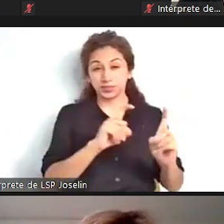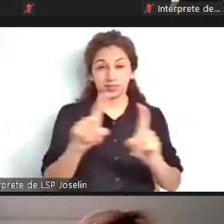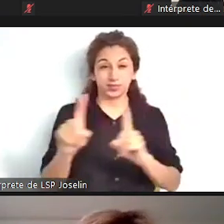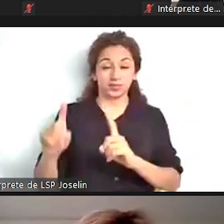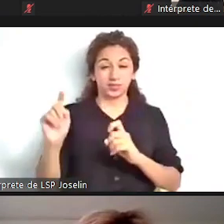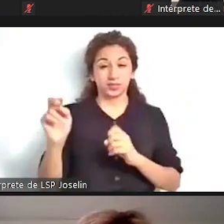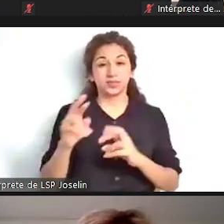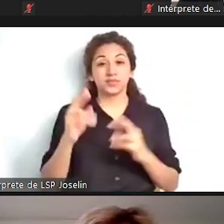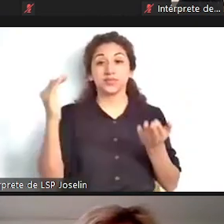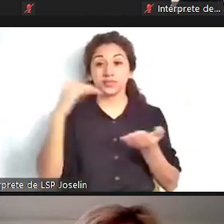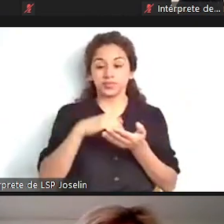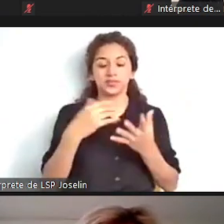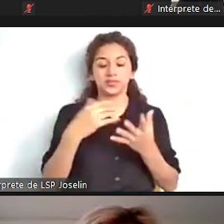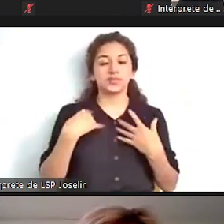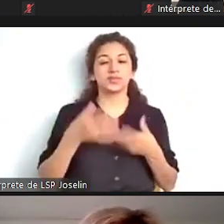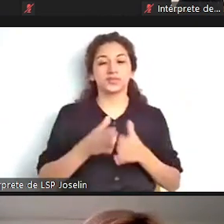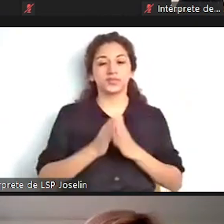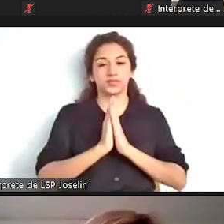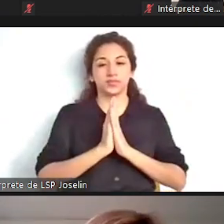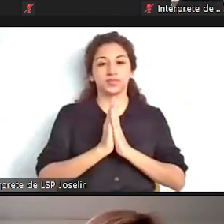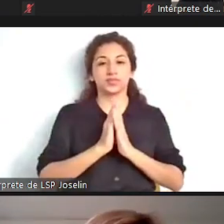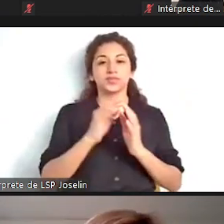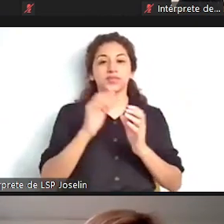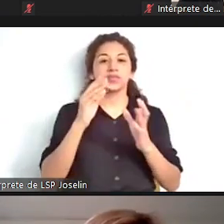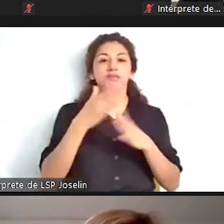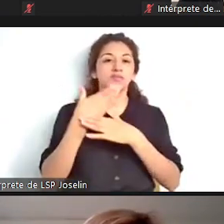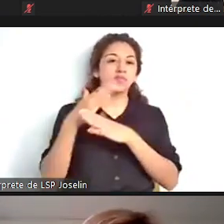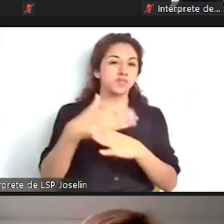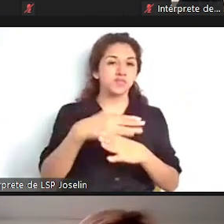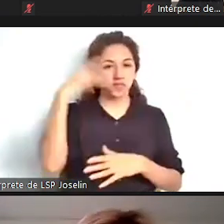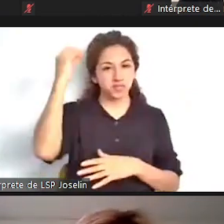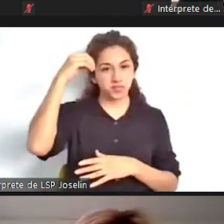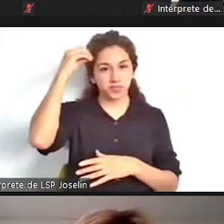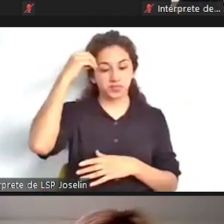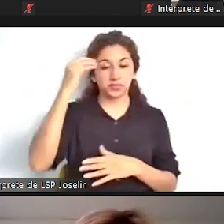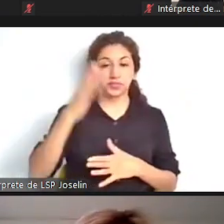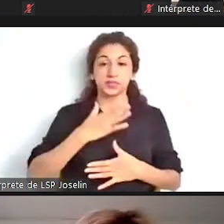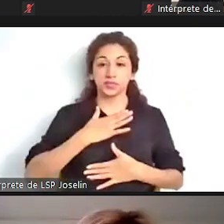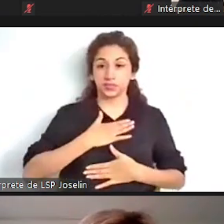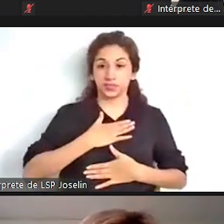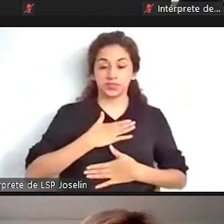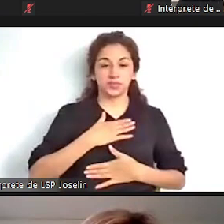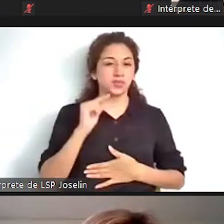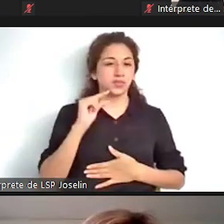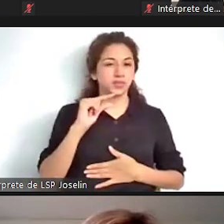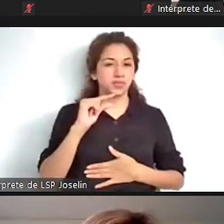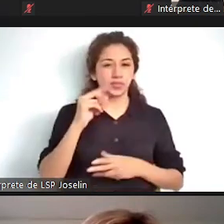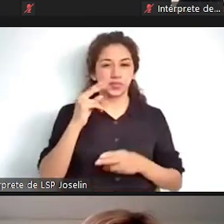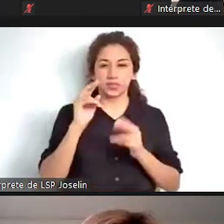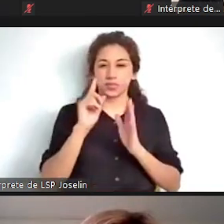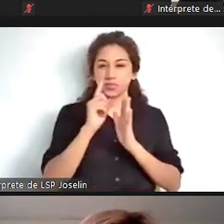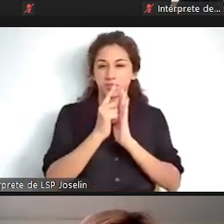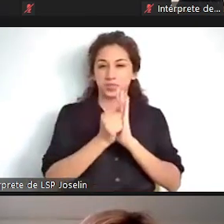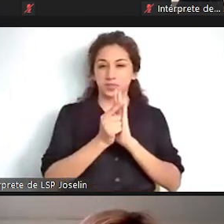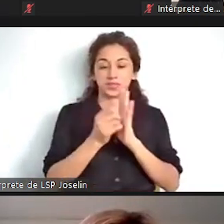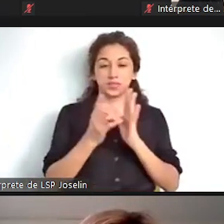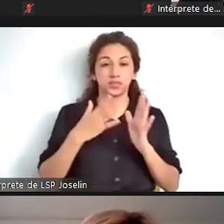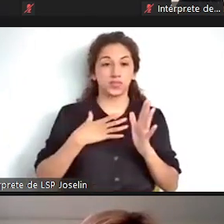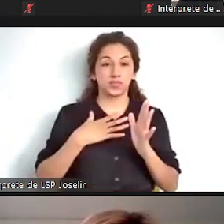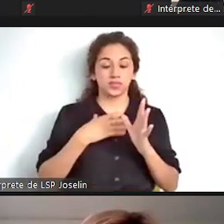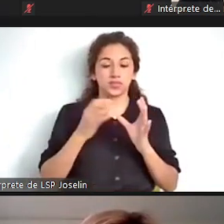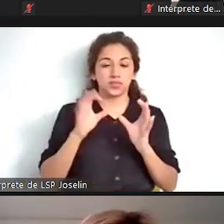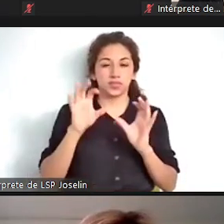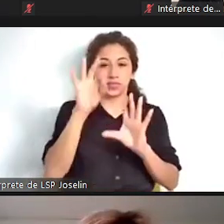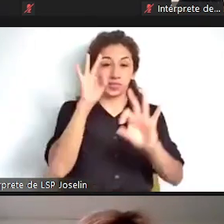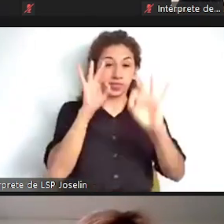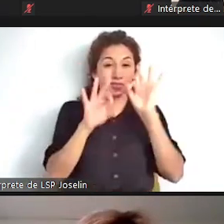words based on what we will discuss today then as a moderator in a few minutes uh i would